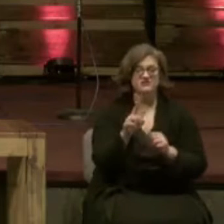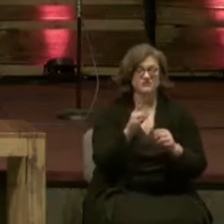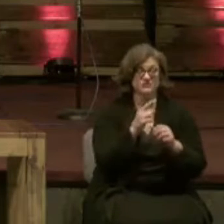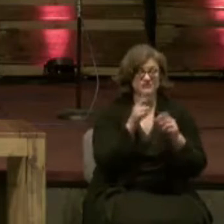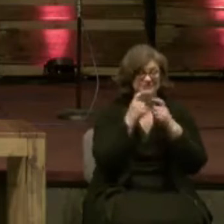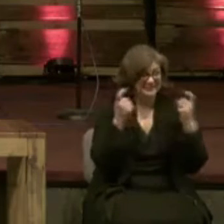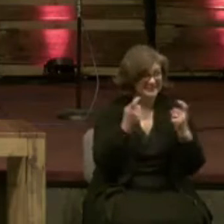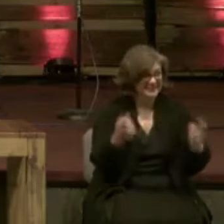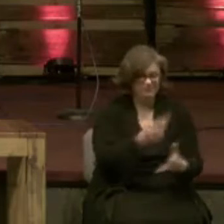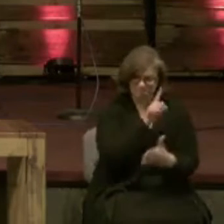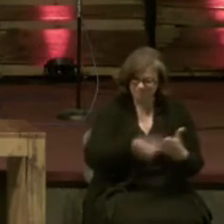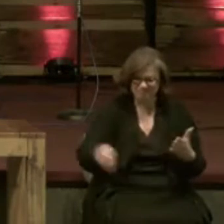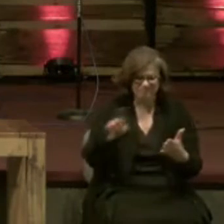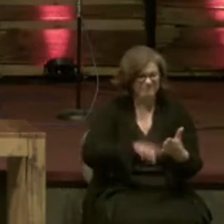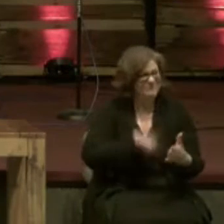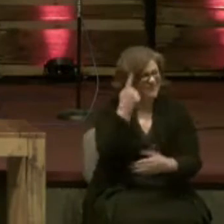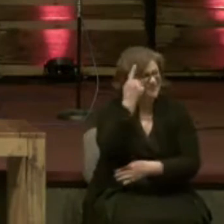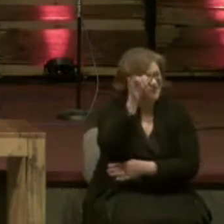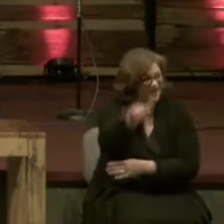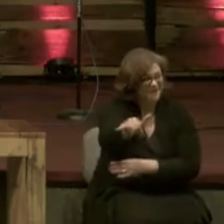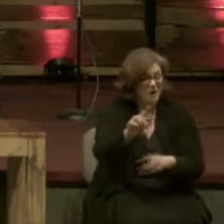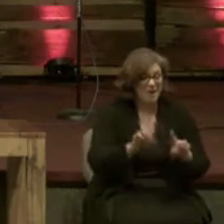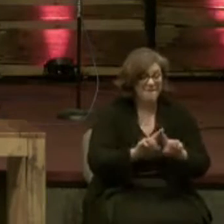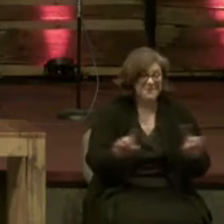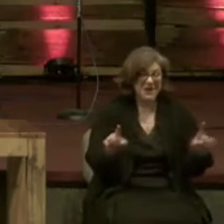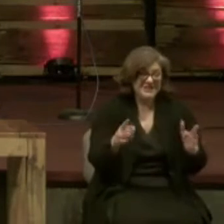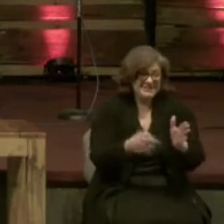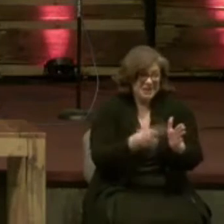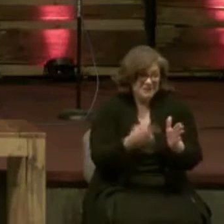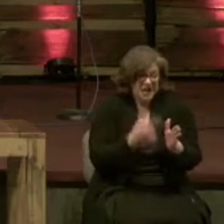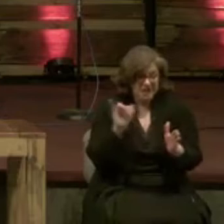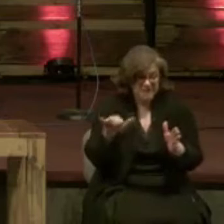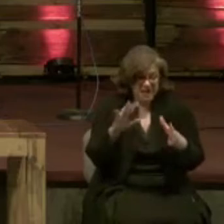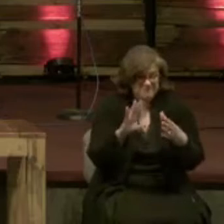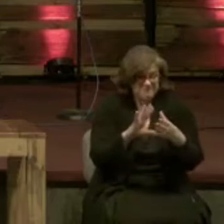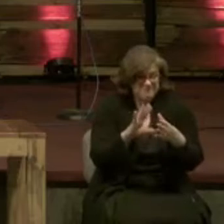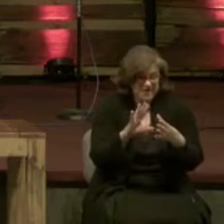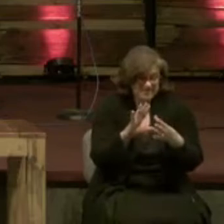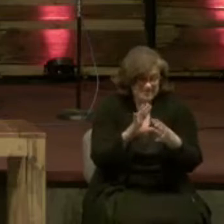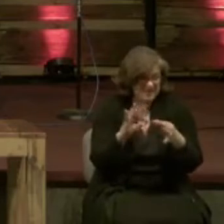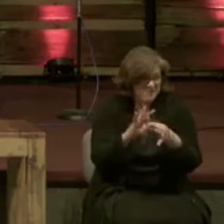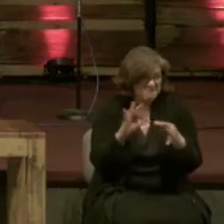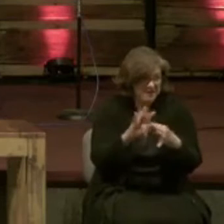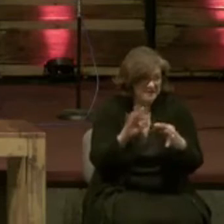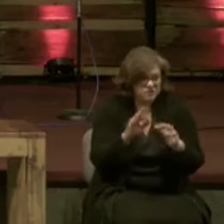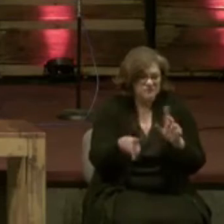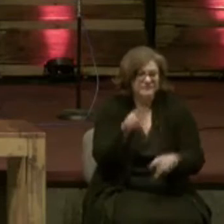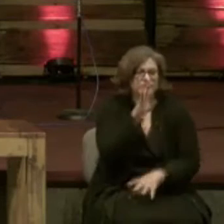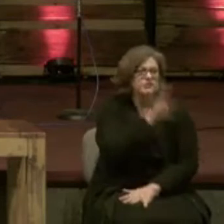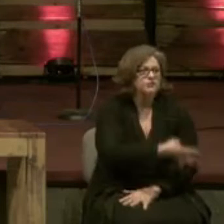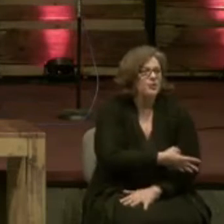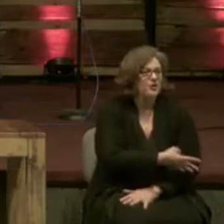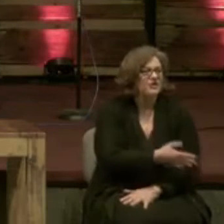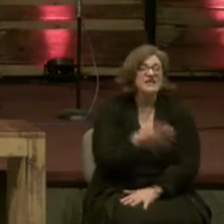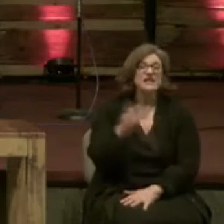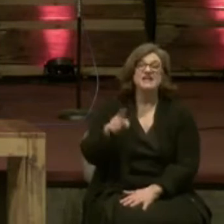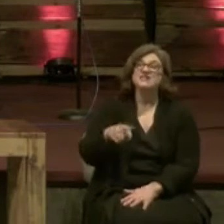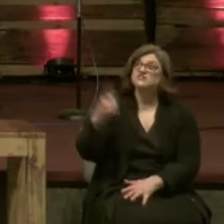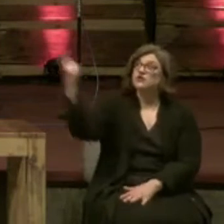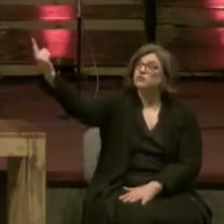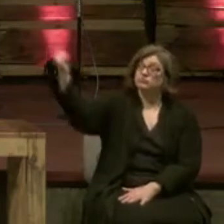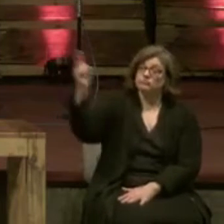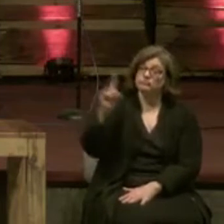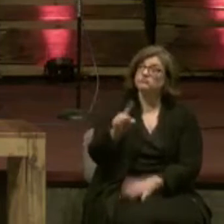forever. Yet, sometimes that message falls on deaf ears. As soon as it lands, it's scooped